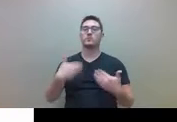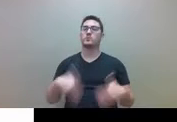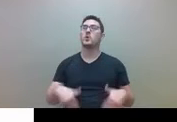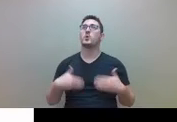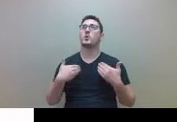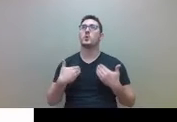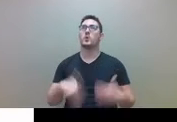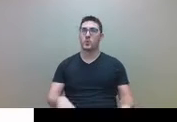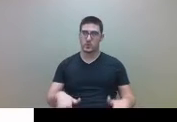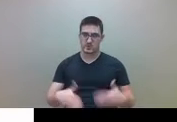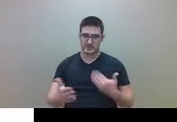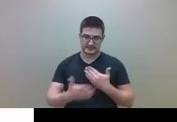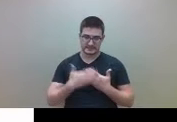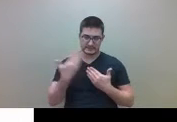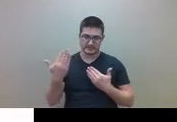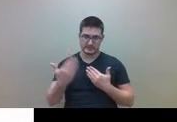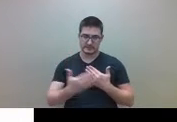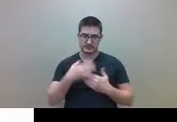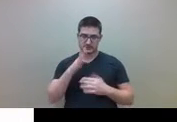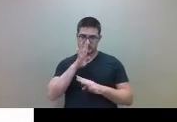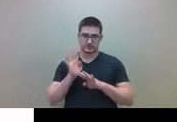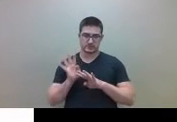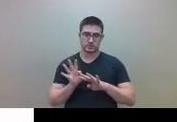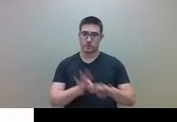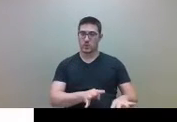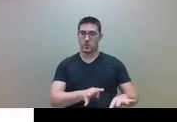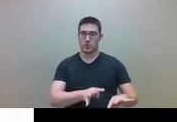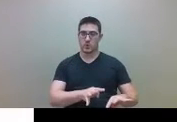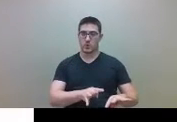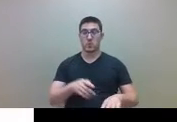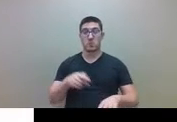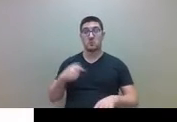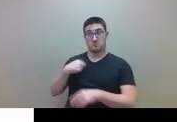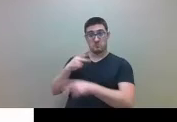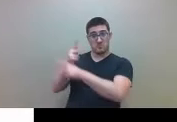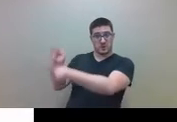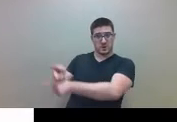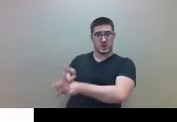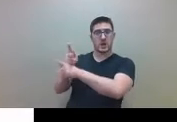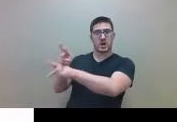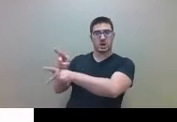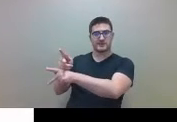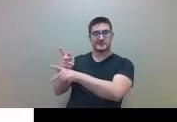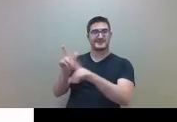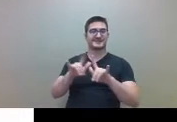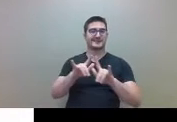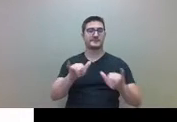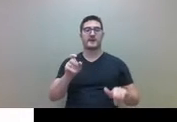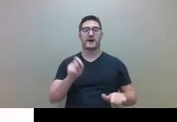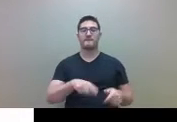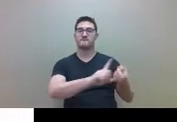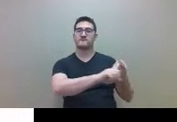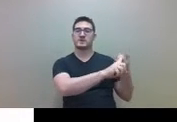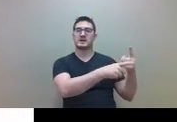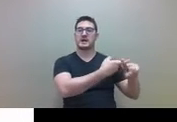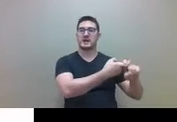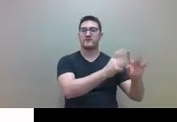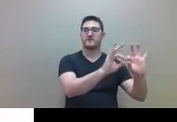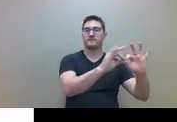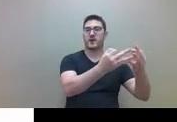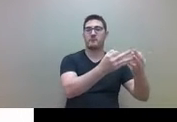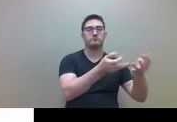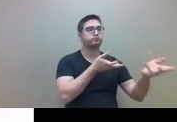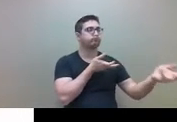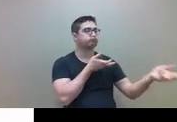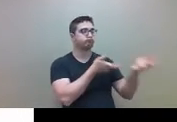wayside, is keeping connected to our friends and family. People will often say, well, my family and my friends, they just don't